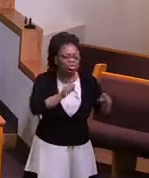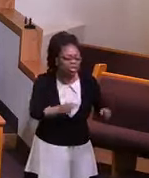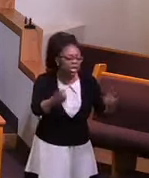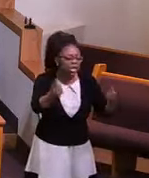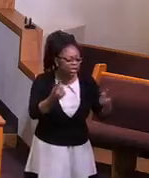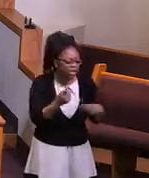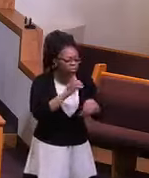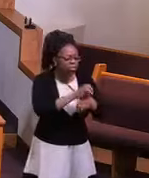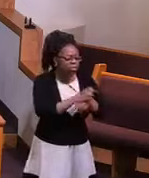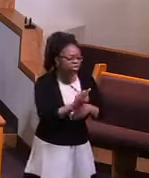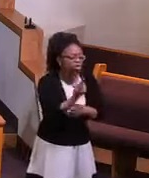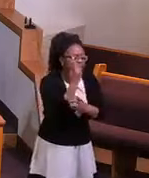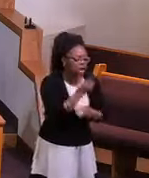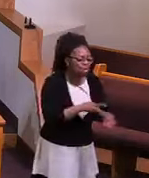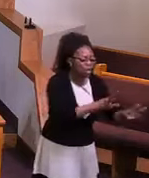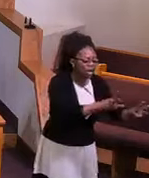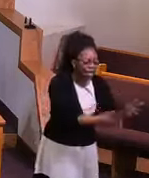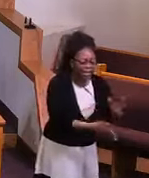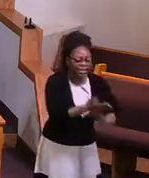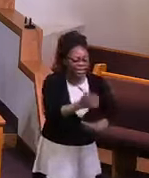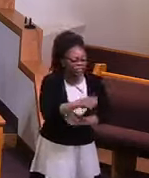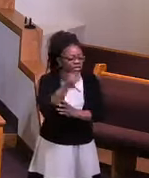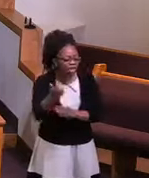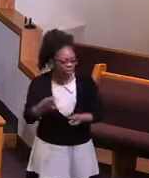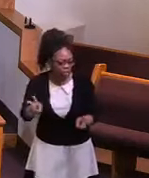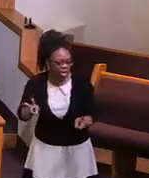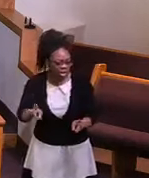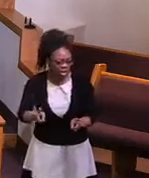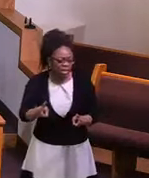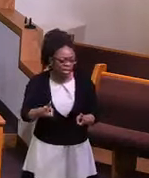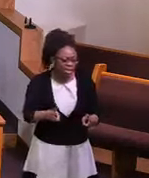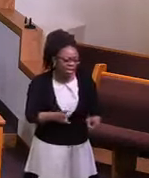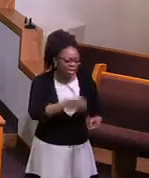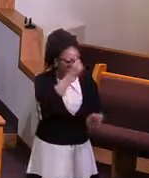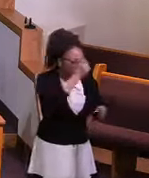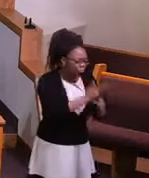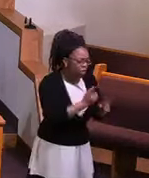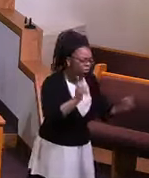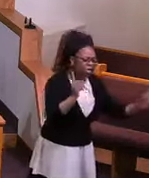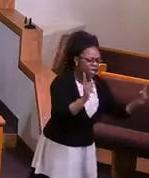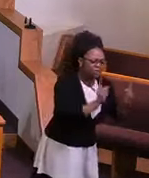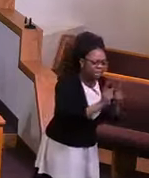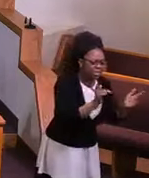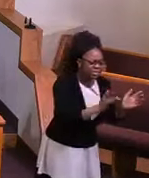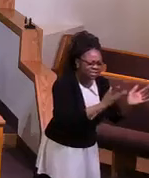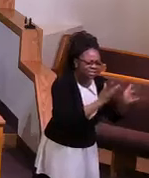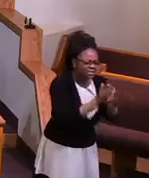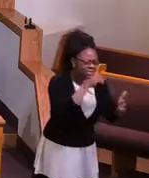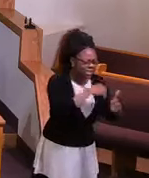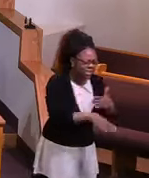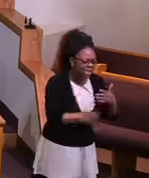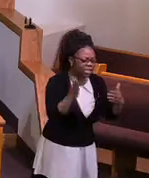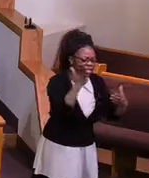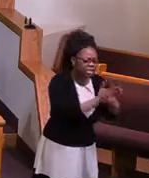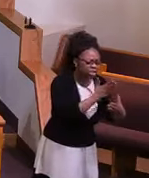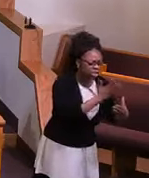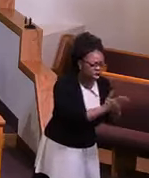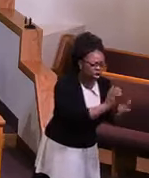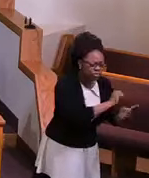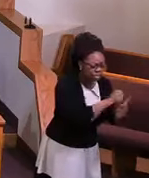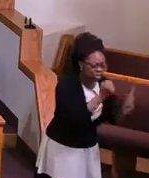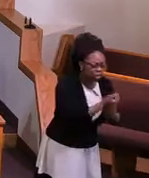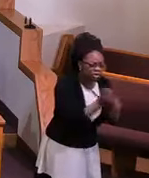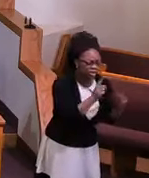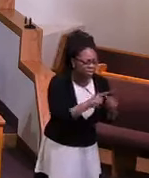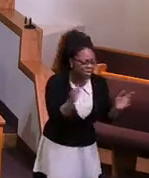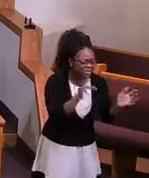way and leave another. This brother met Jesus in a disturbed situation, but